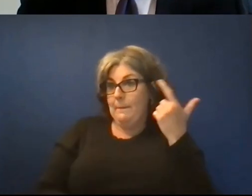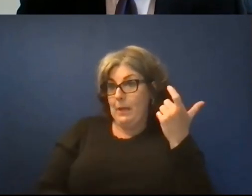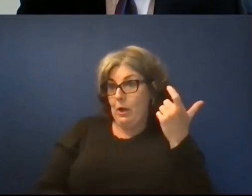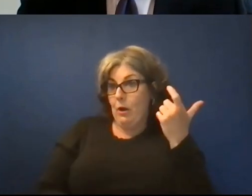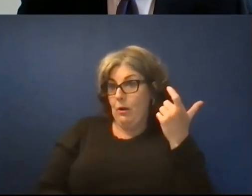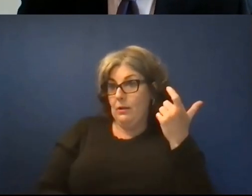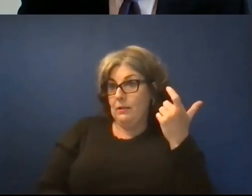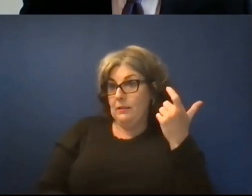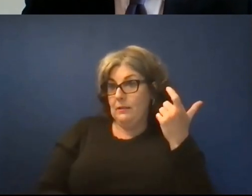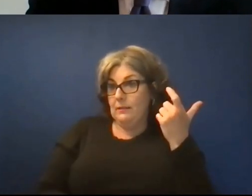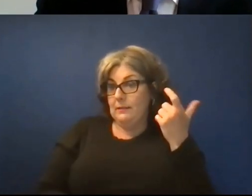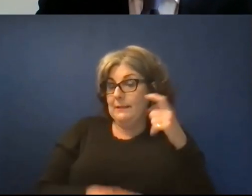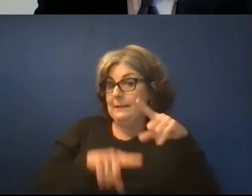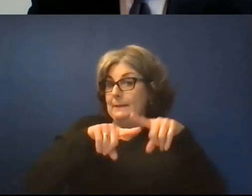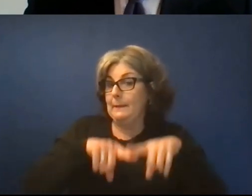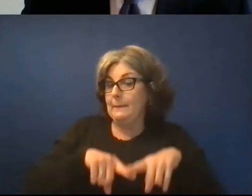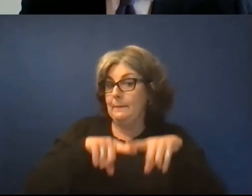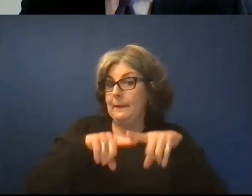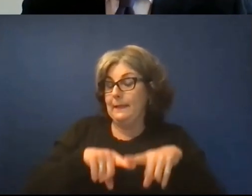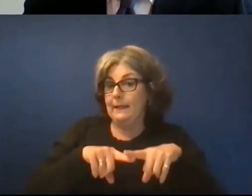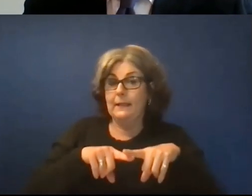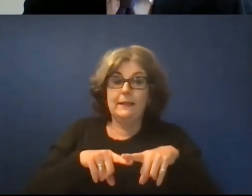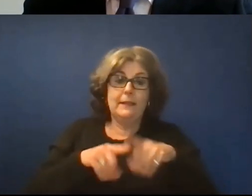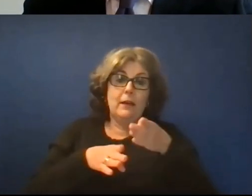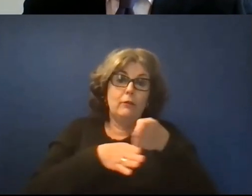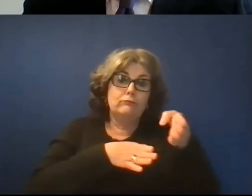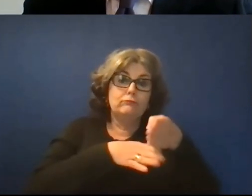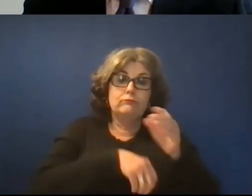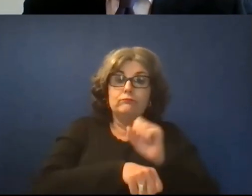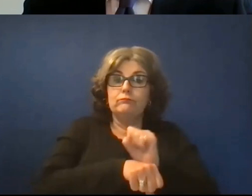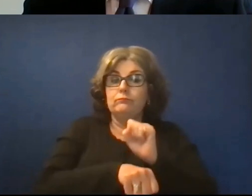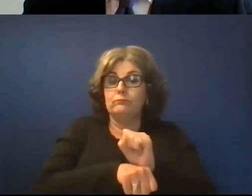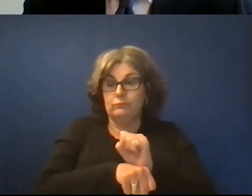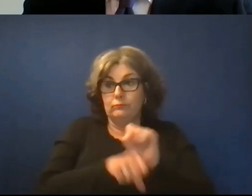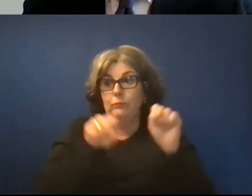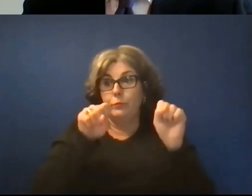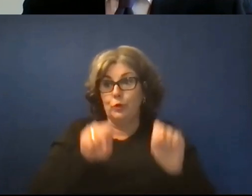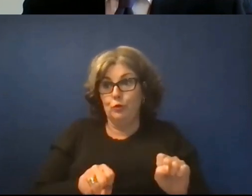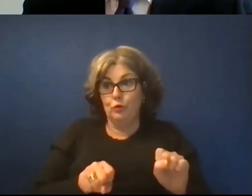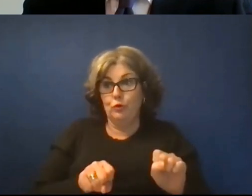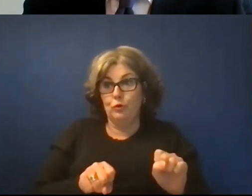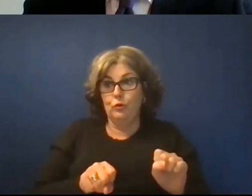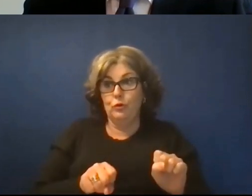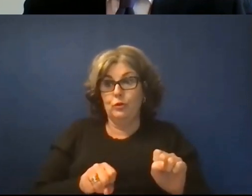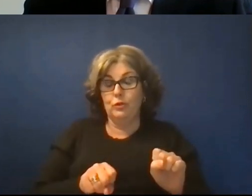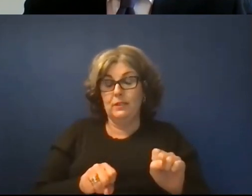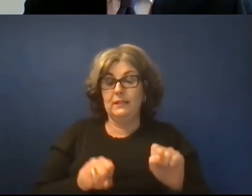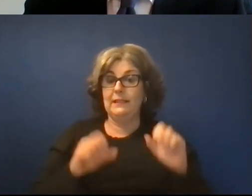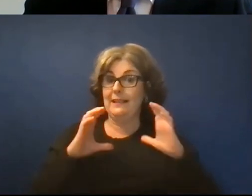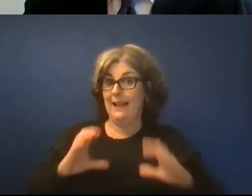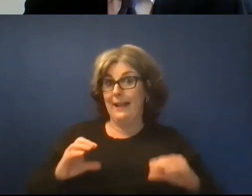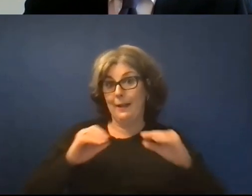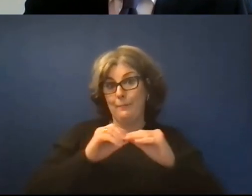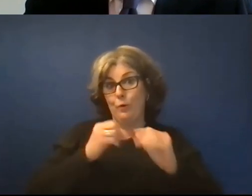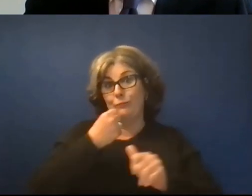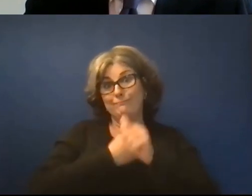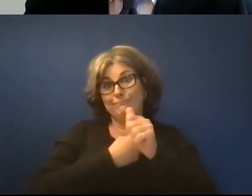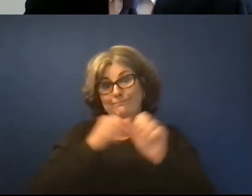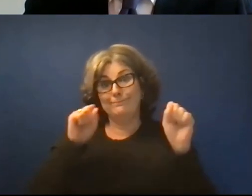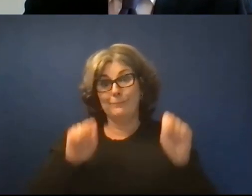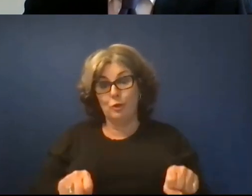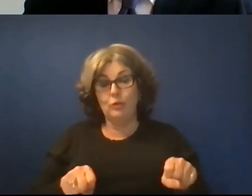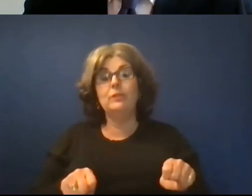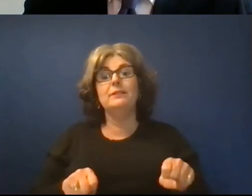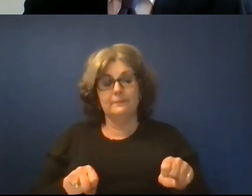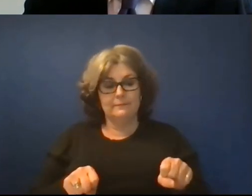in, depending on what specialty you're in, you can actually put the client at risk, patient at risk, and you put yourself